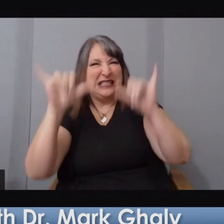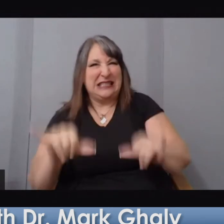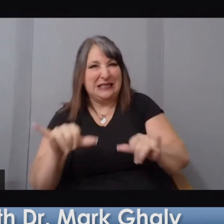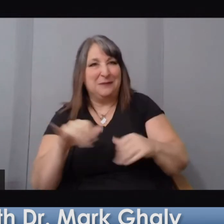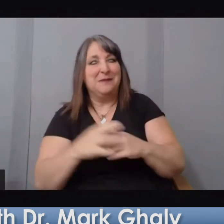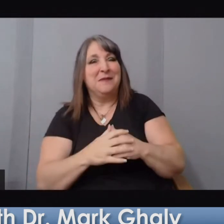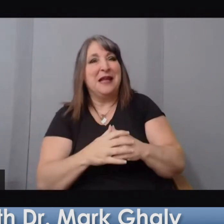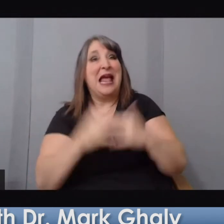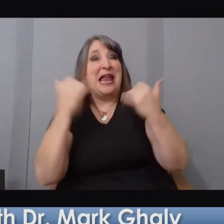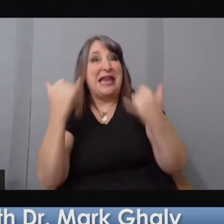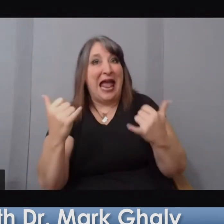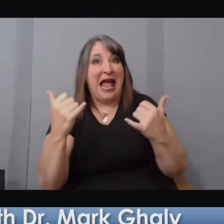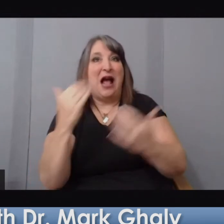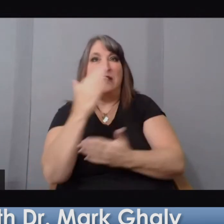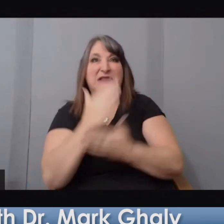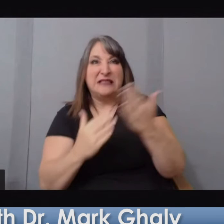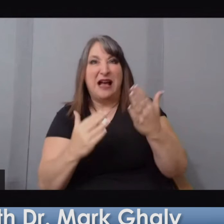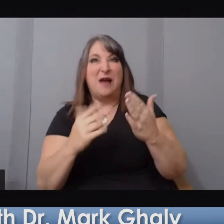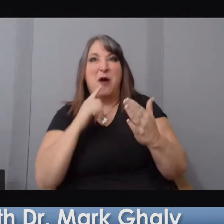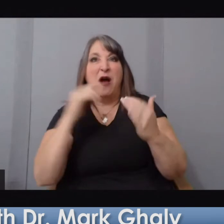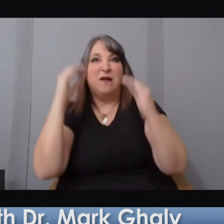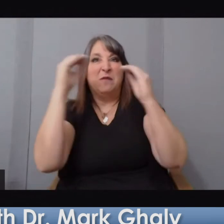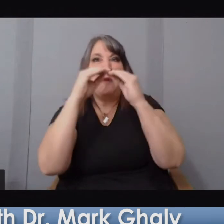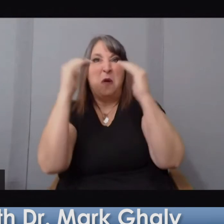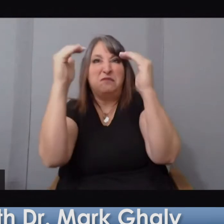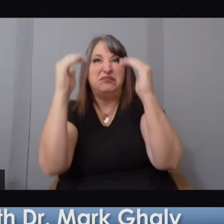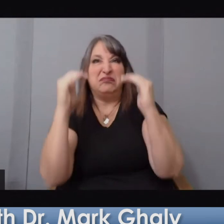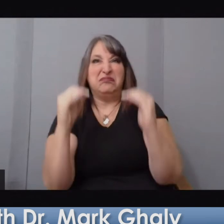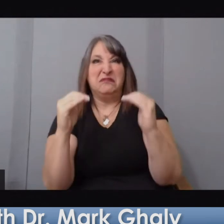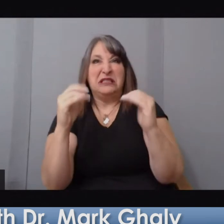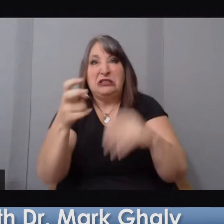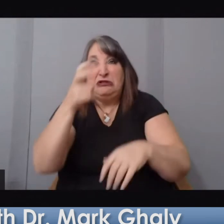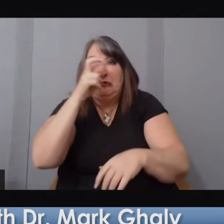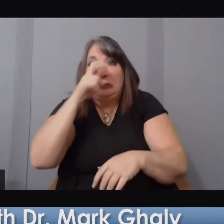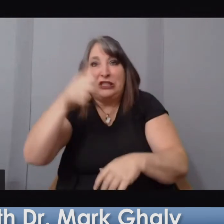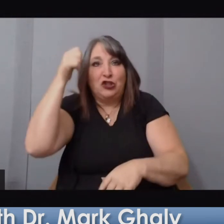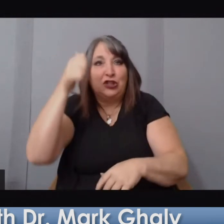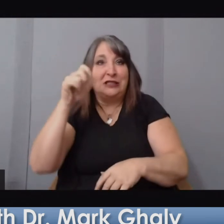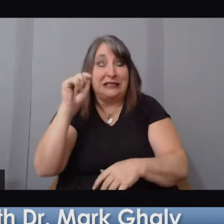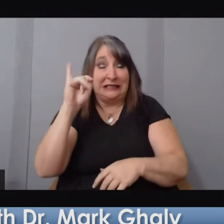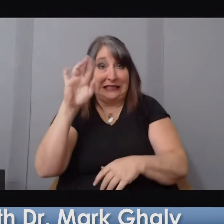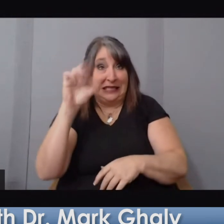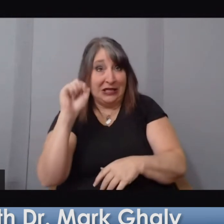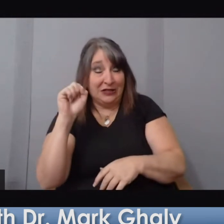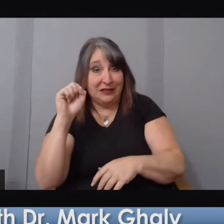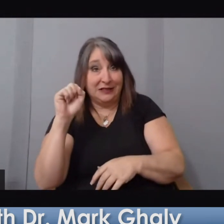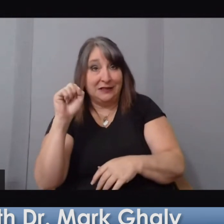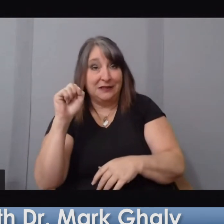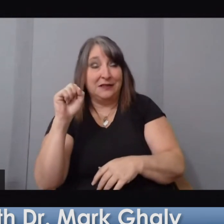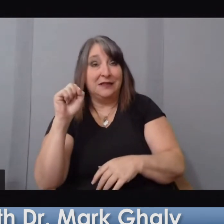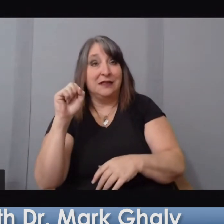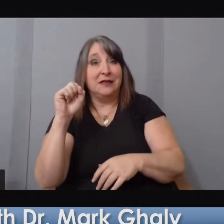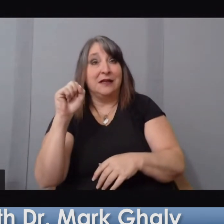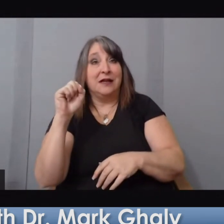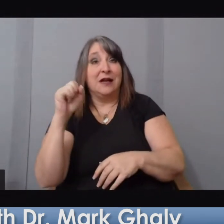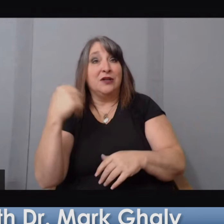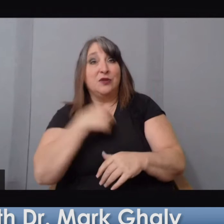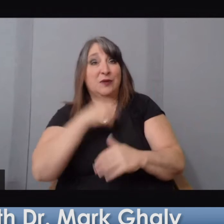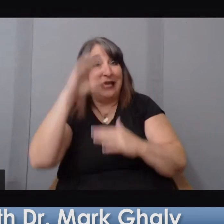more restrictive tiers, I'm wondering if we're dialing back the economy in smarter, more nuanced ways now than we did in the